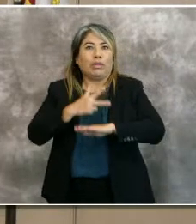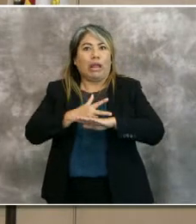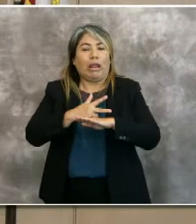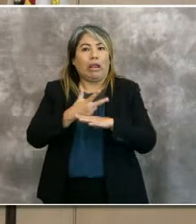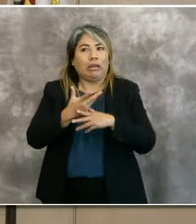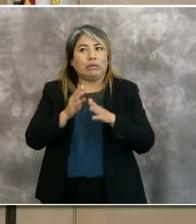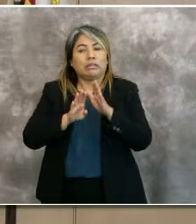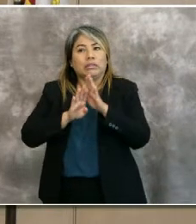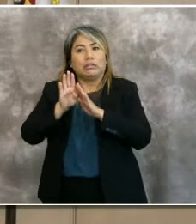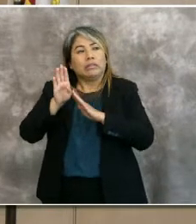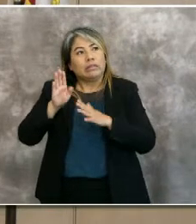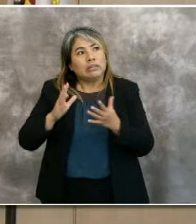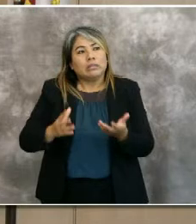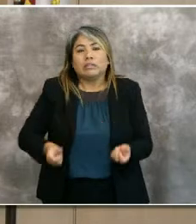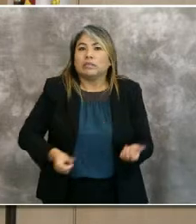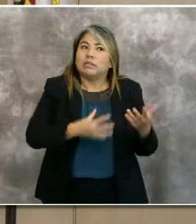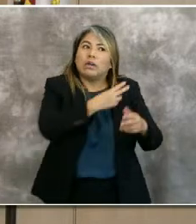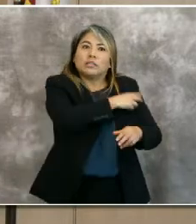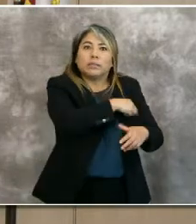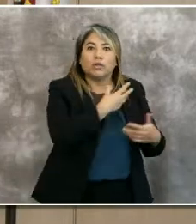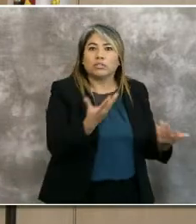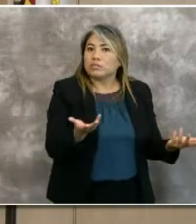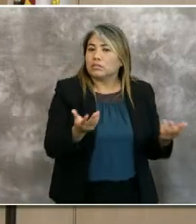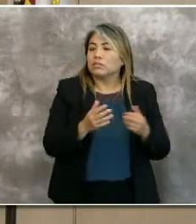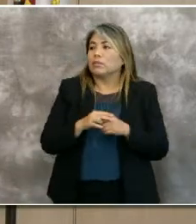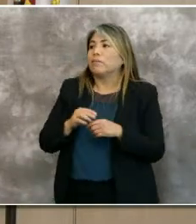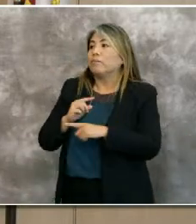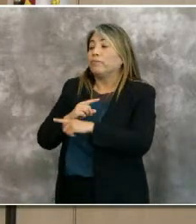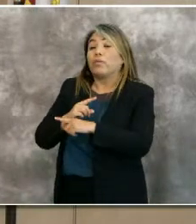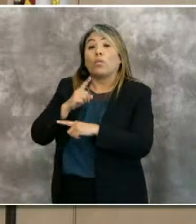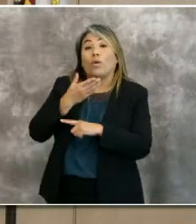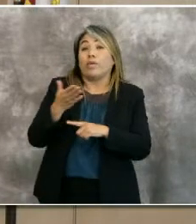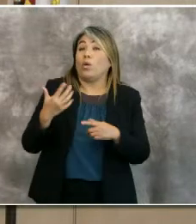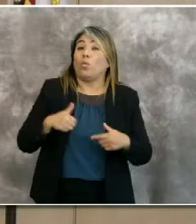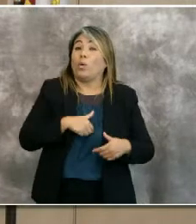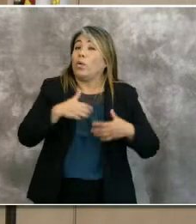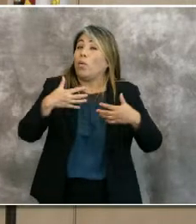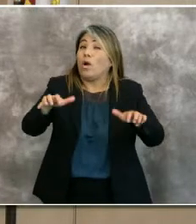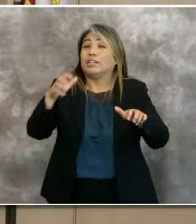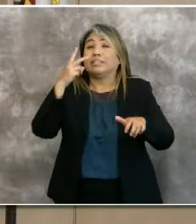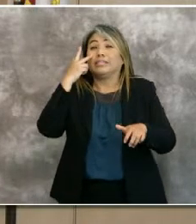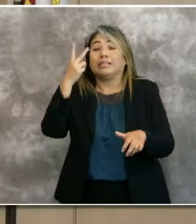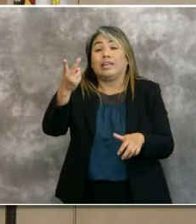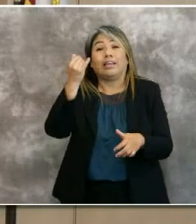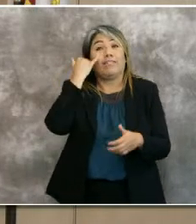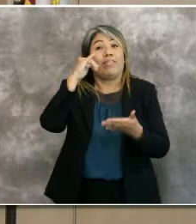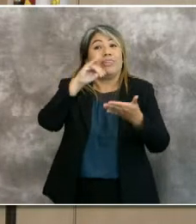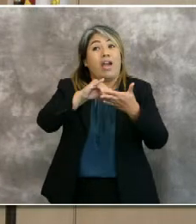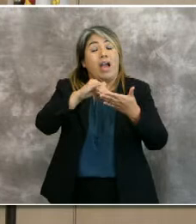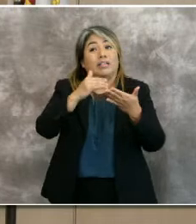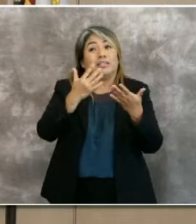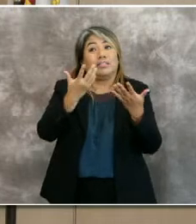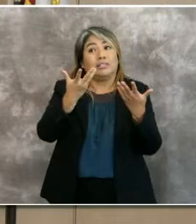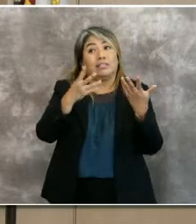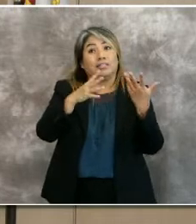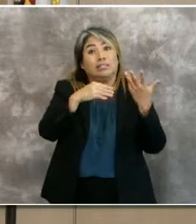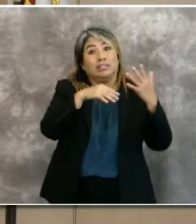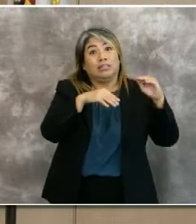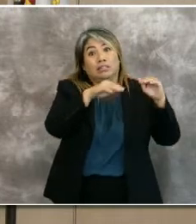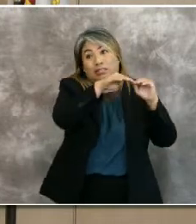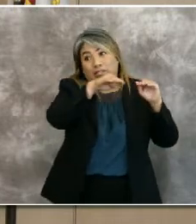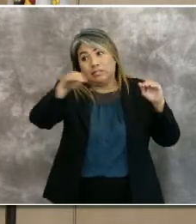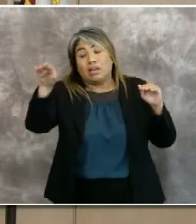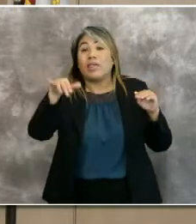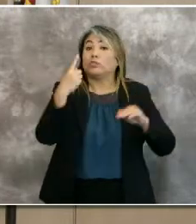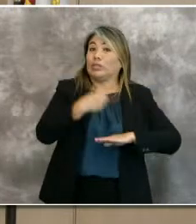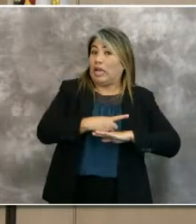of hospitalization increases. Well, the thing that we don't want to see is what if this remains sustained, Paul, and this is just